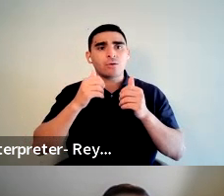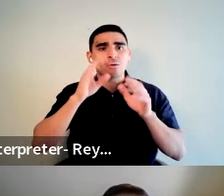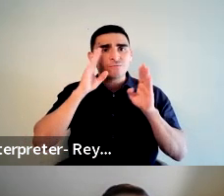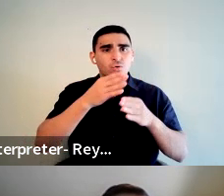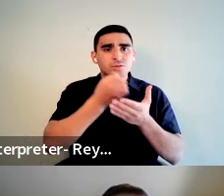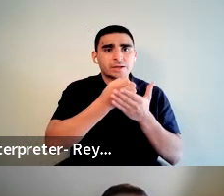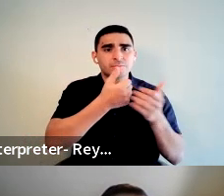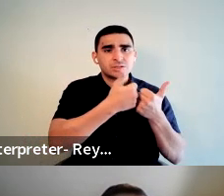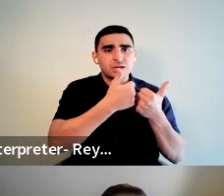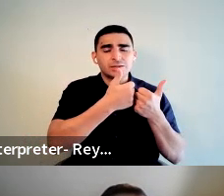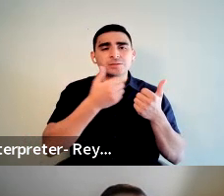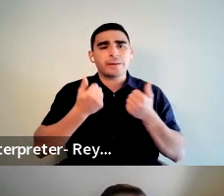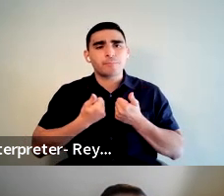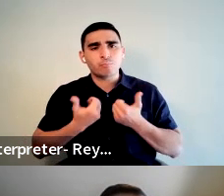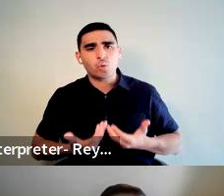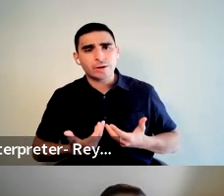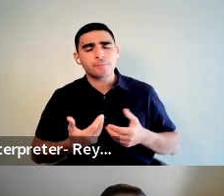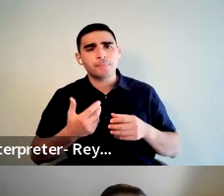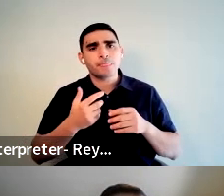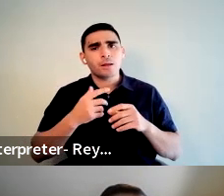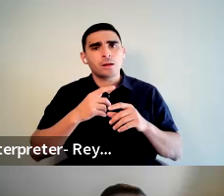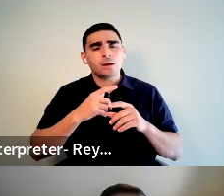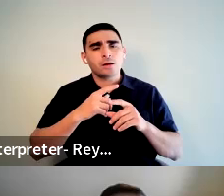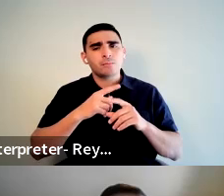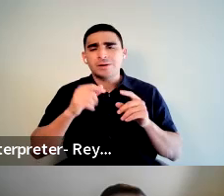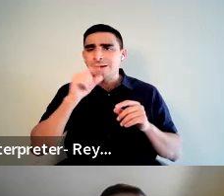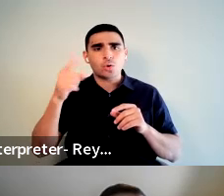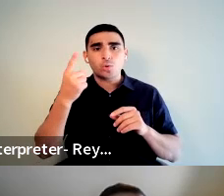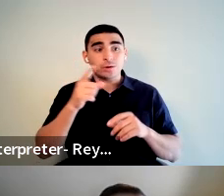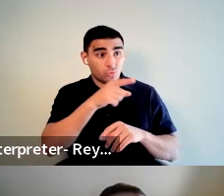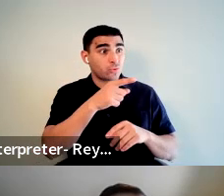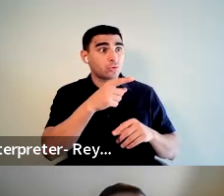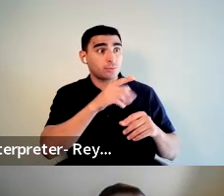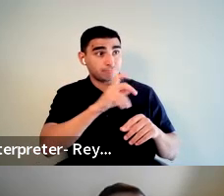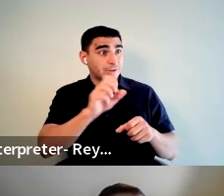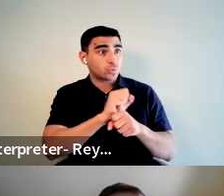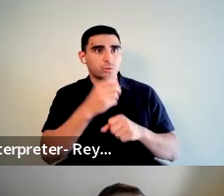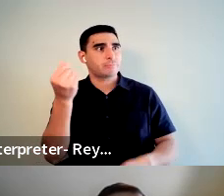challenges and everything, but it's more so than just throwing money at the problem sometimes too.